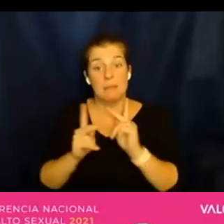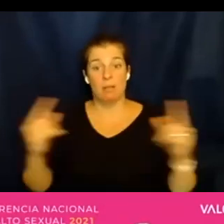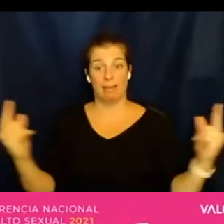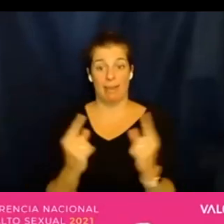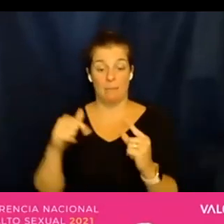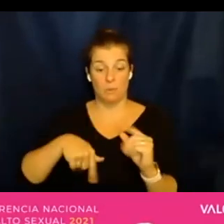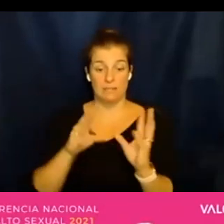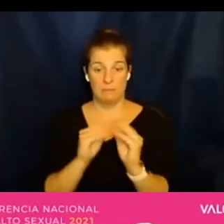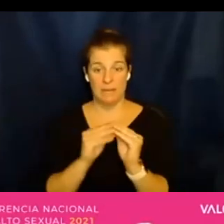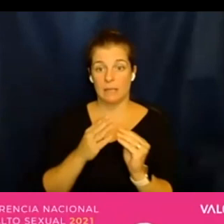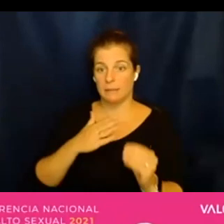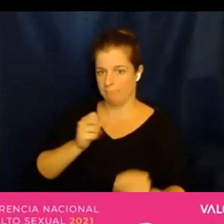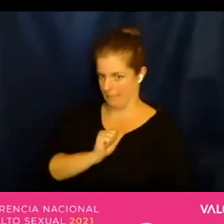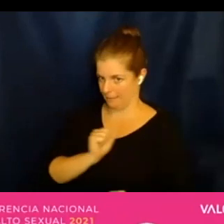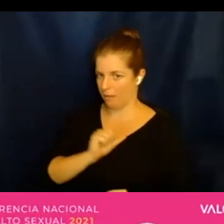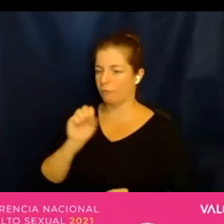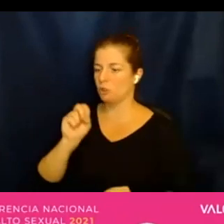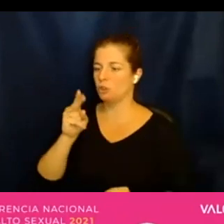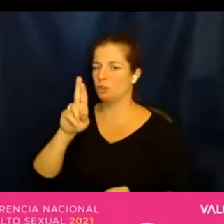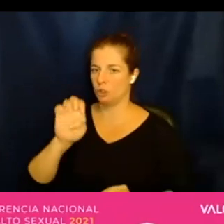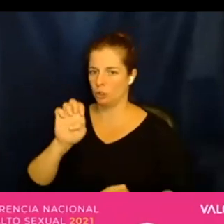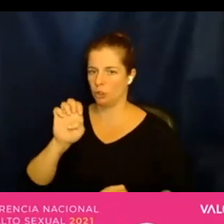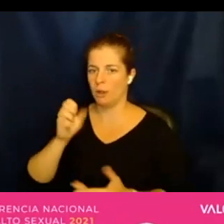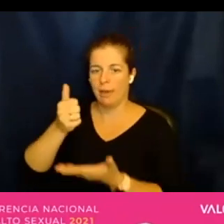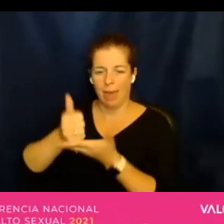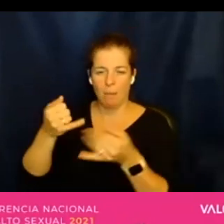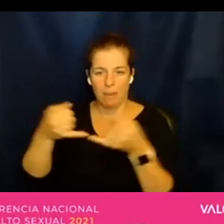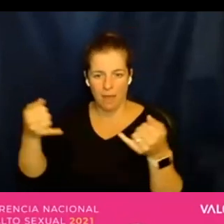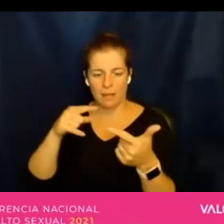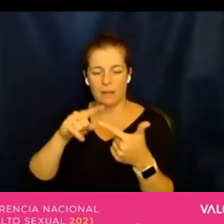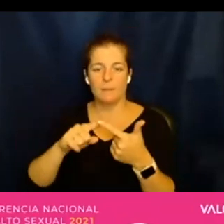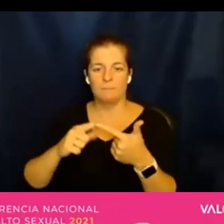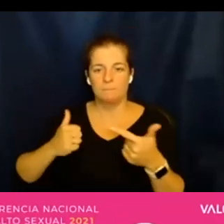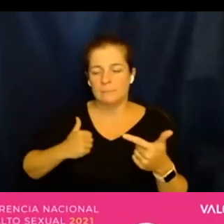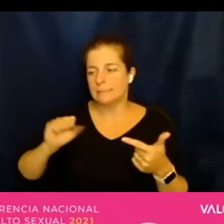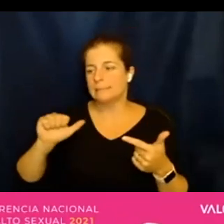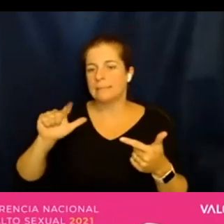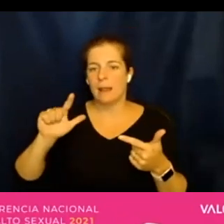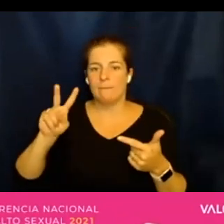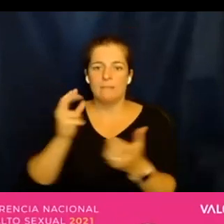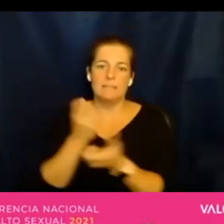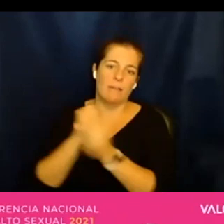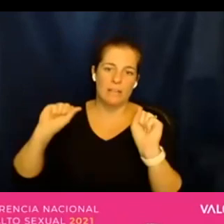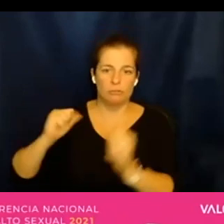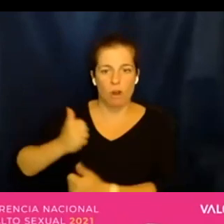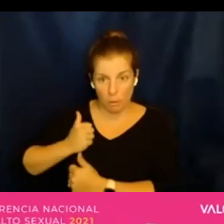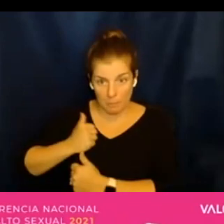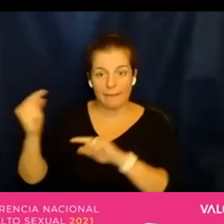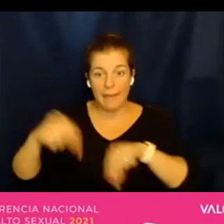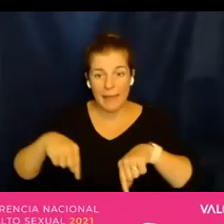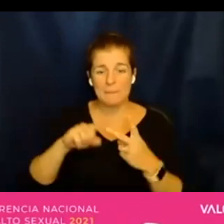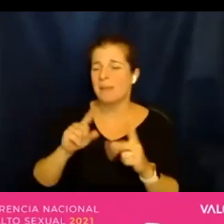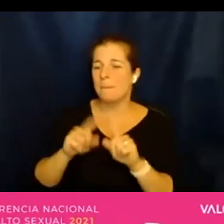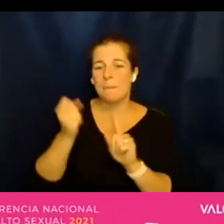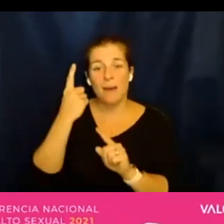Helpline, myself, and also the Salvation Army and other organizations came to this meeting. One of the problems that they presented